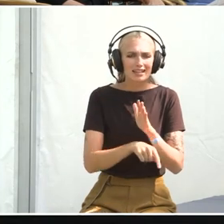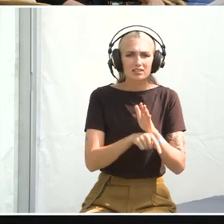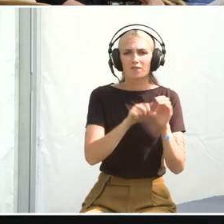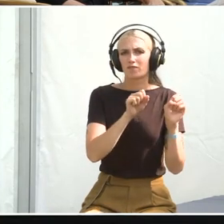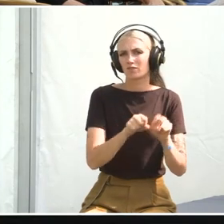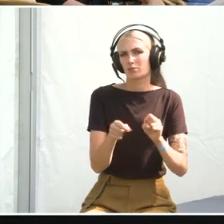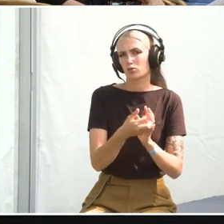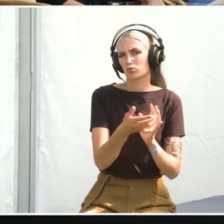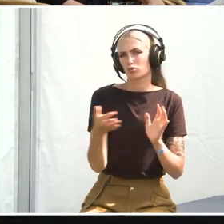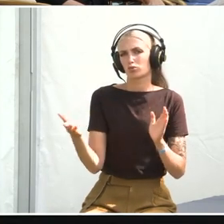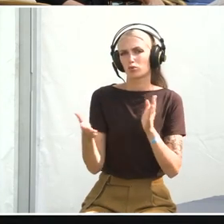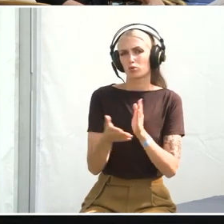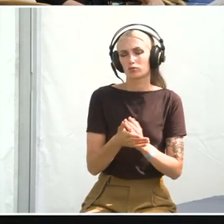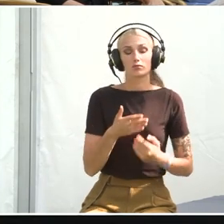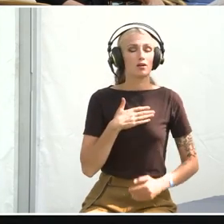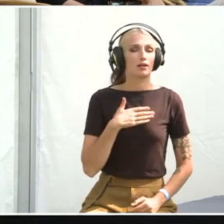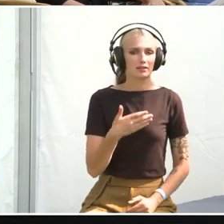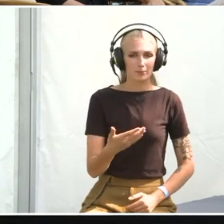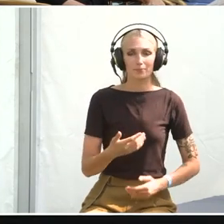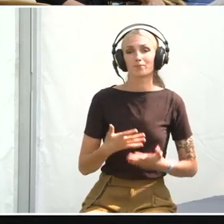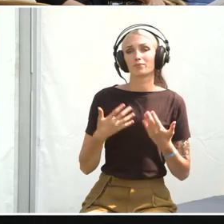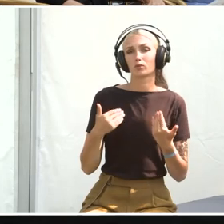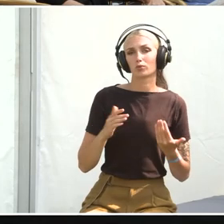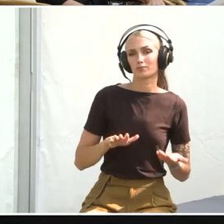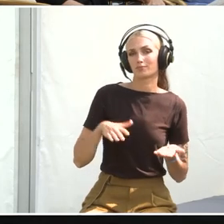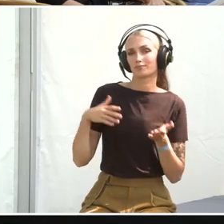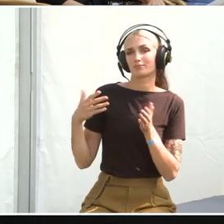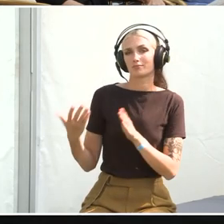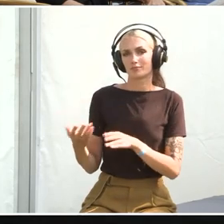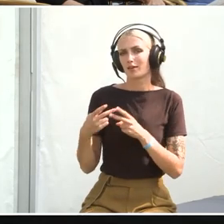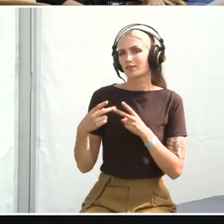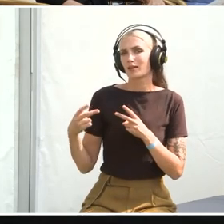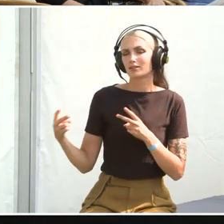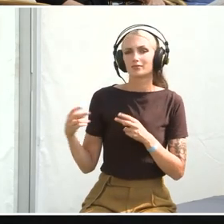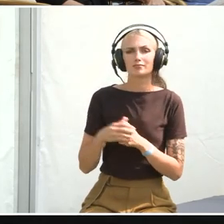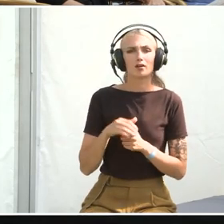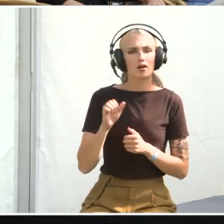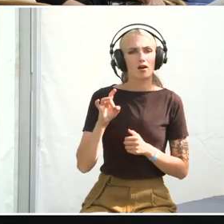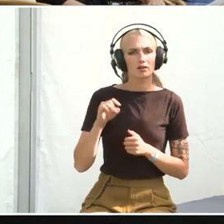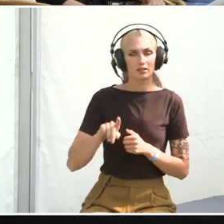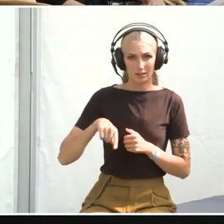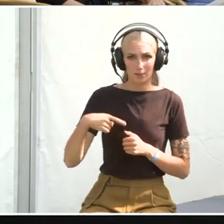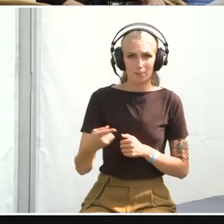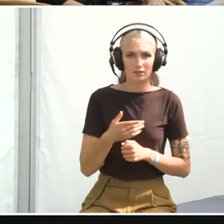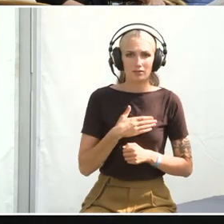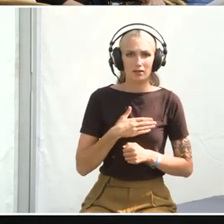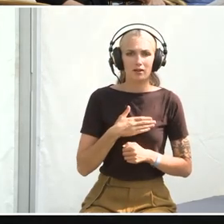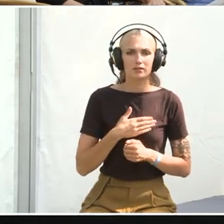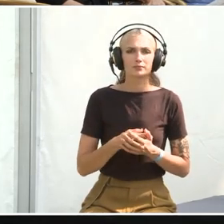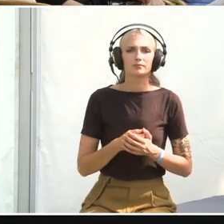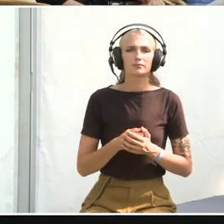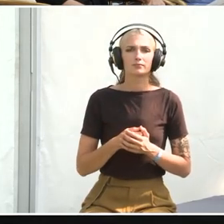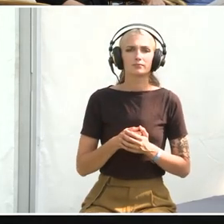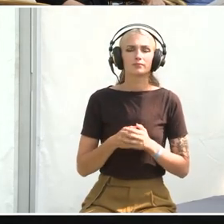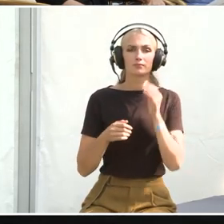well. Thanks, Anni. Let's also hear from the others. Thanks. Ott, you want to go next? Yeah, so as